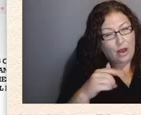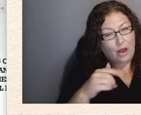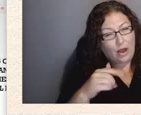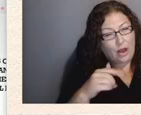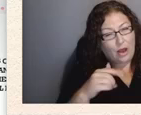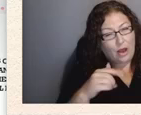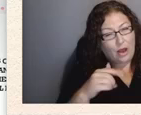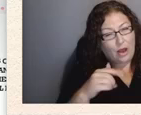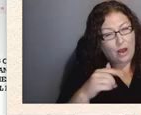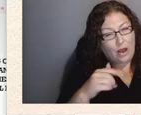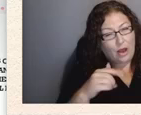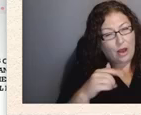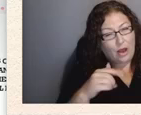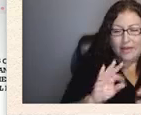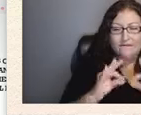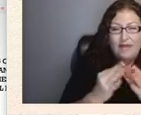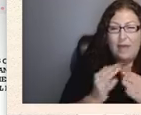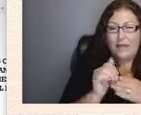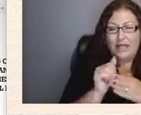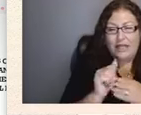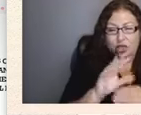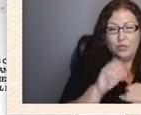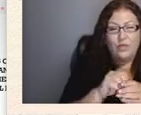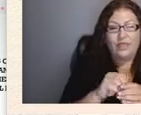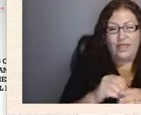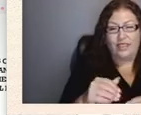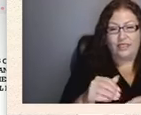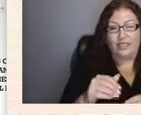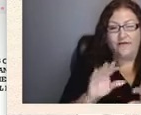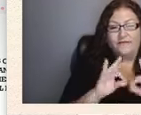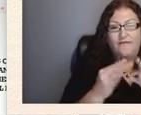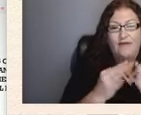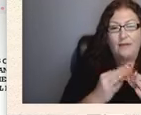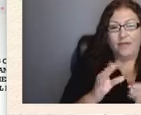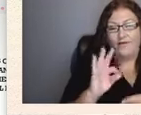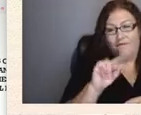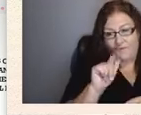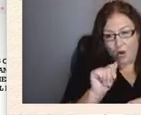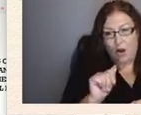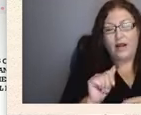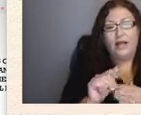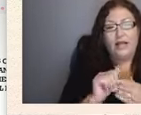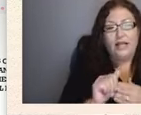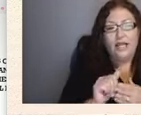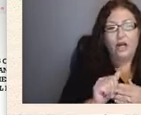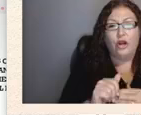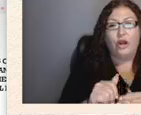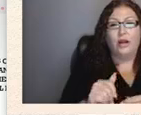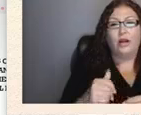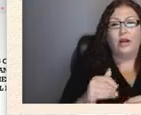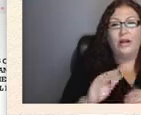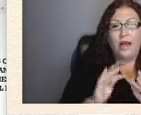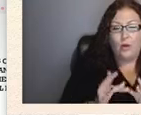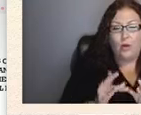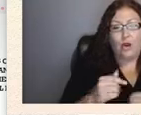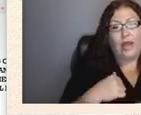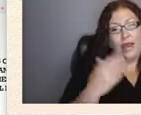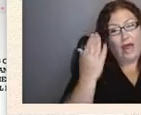family leaders within the Florida Family Leader Network at the moment, and I know for sure that there are others out there as